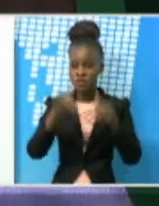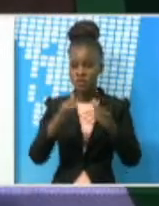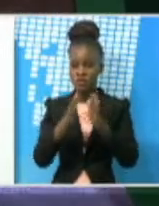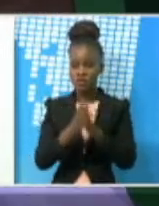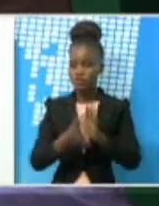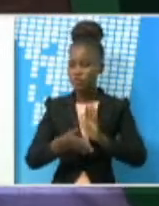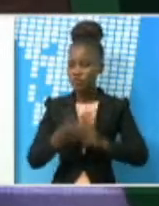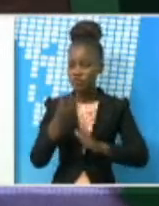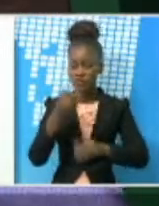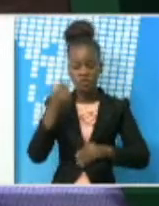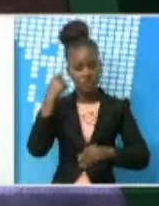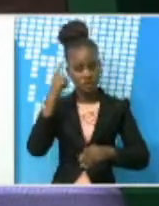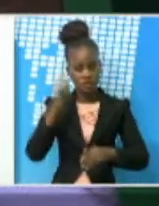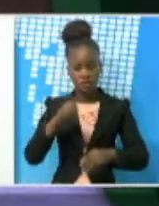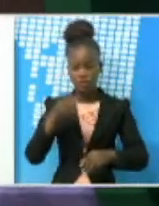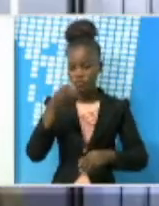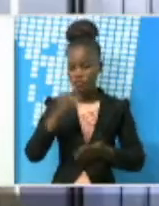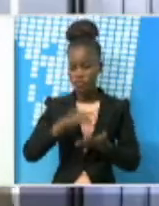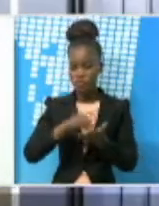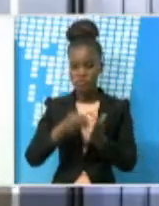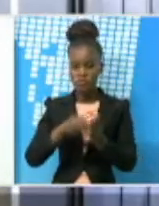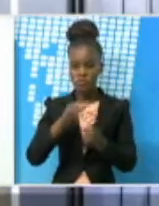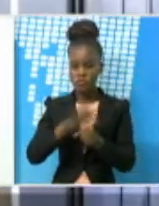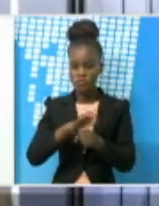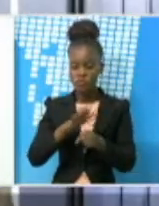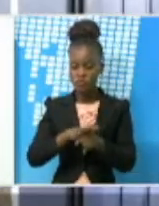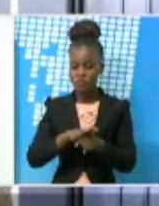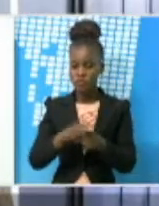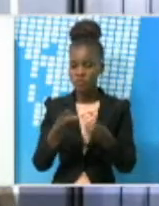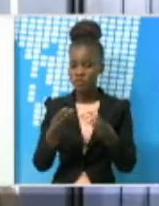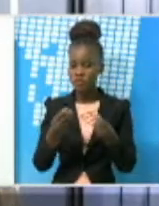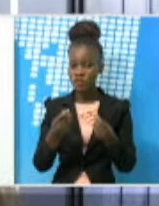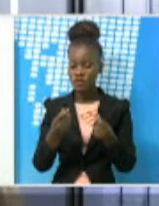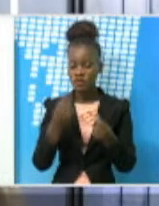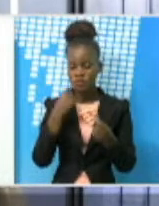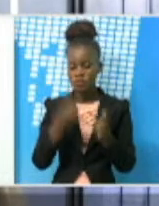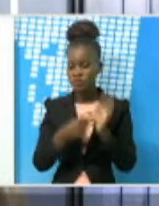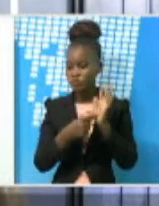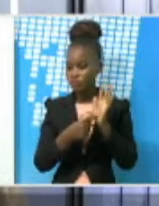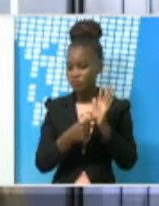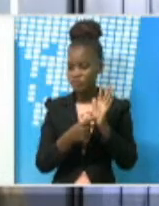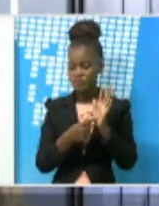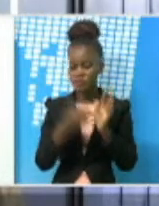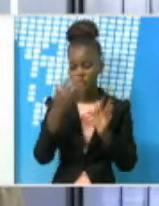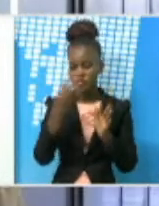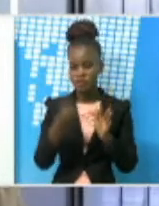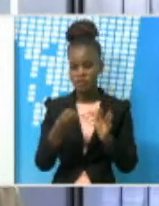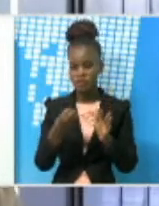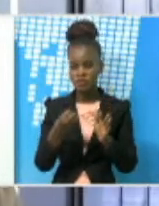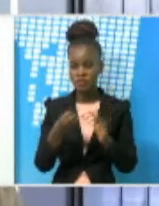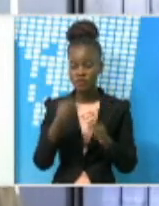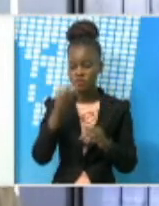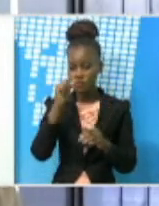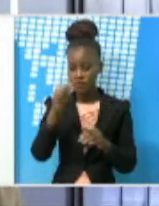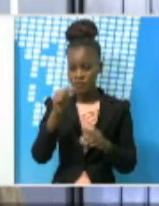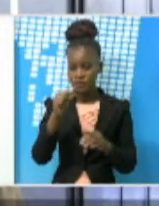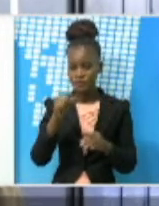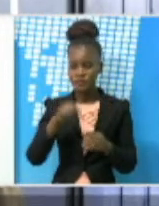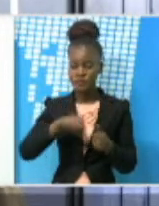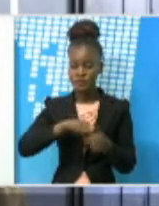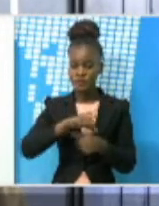facility for a meaningful impact. This money is seed money. 50 billion is little money. It's about